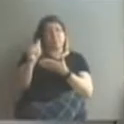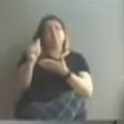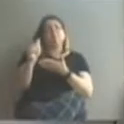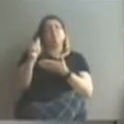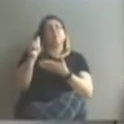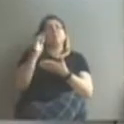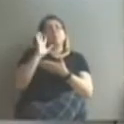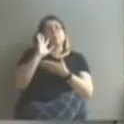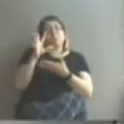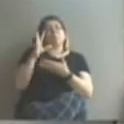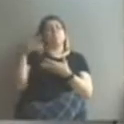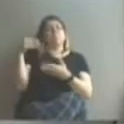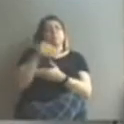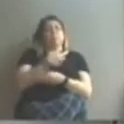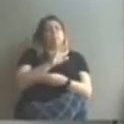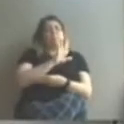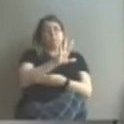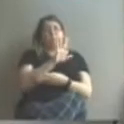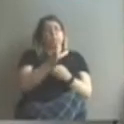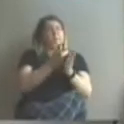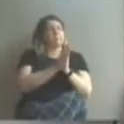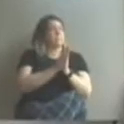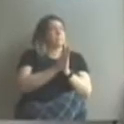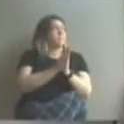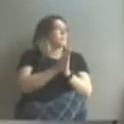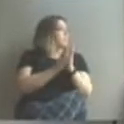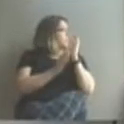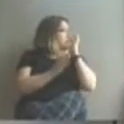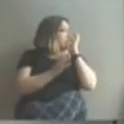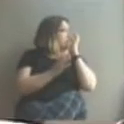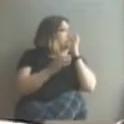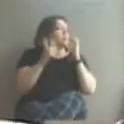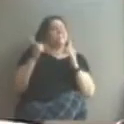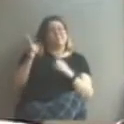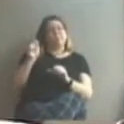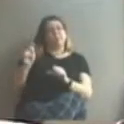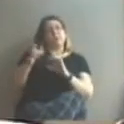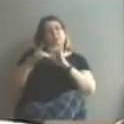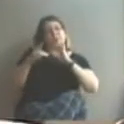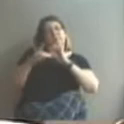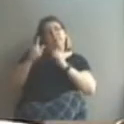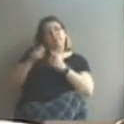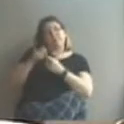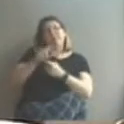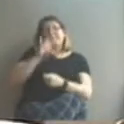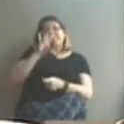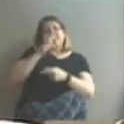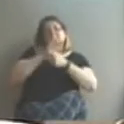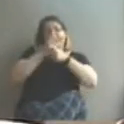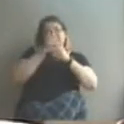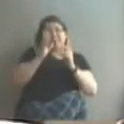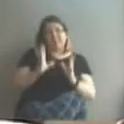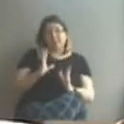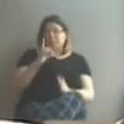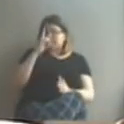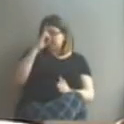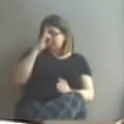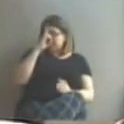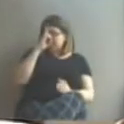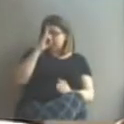that you would take care of what you're requesting? Cordelia could speak to this specifically, but our seven supervisors, I believe off the top of my